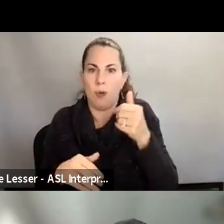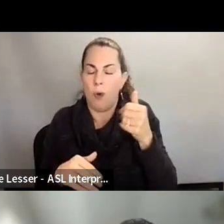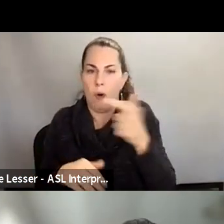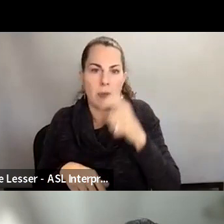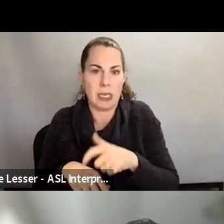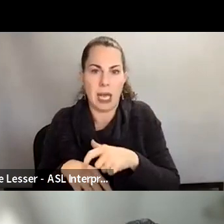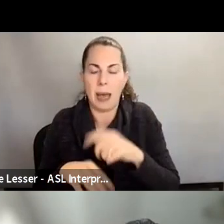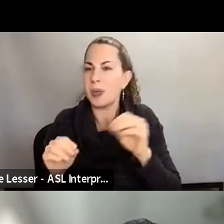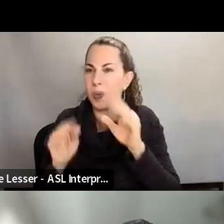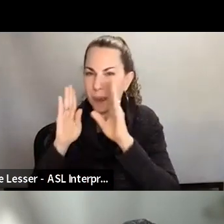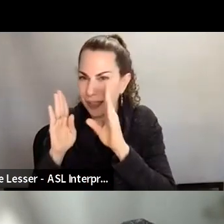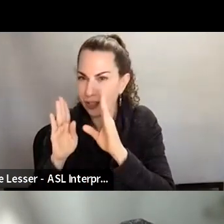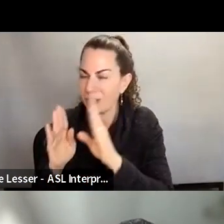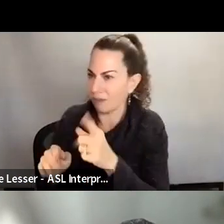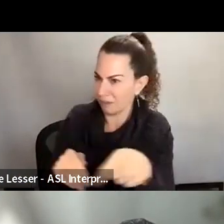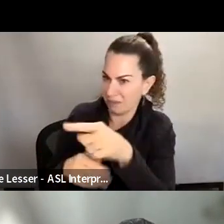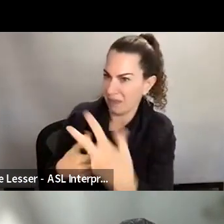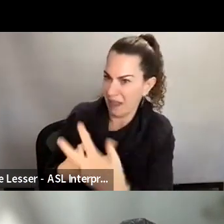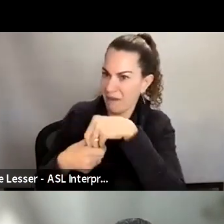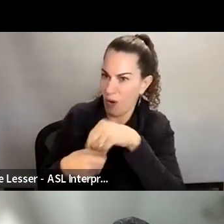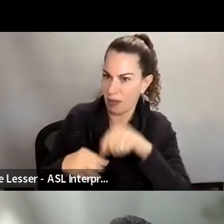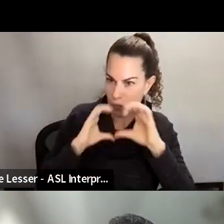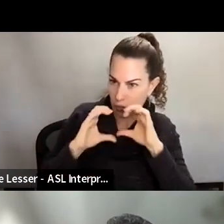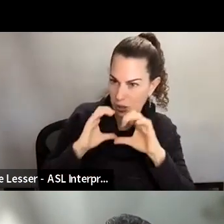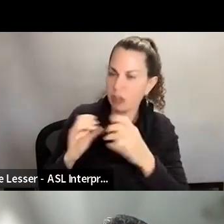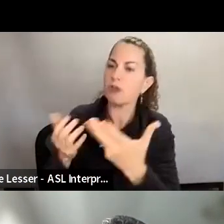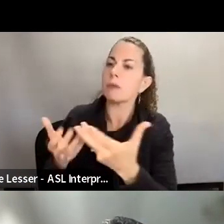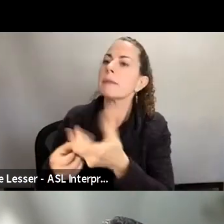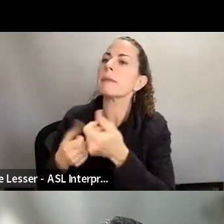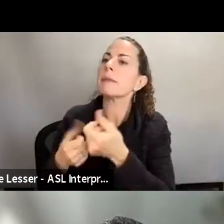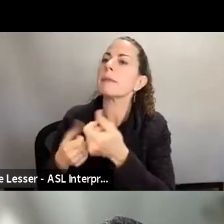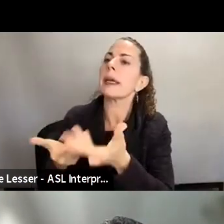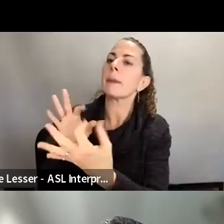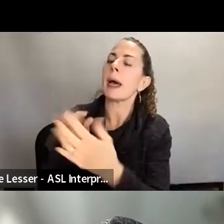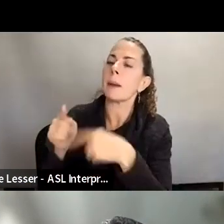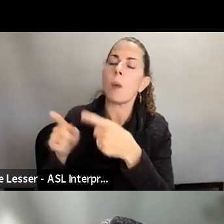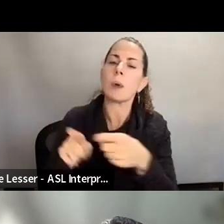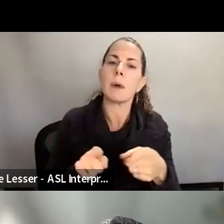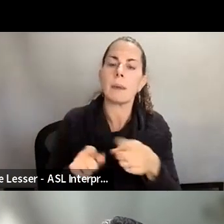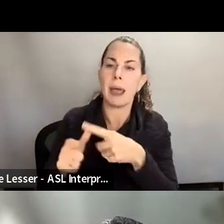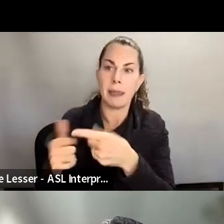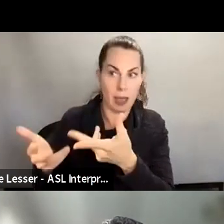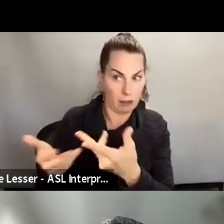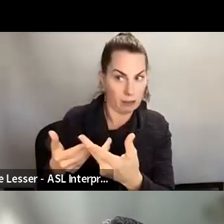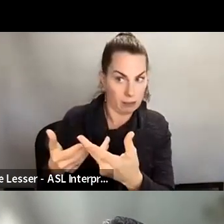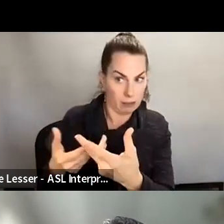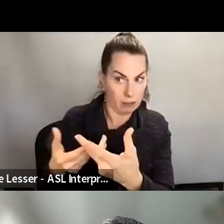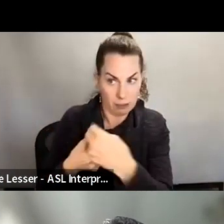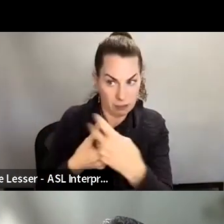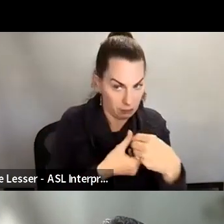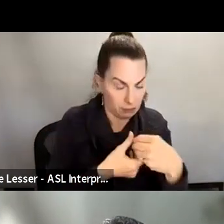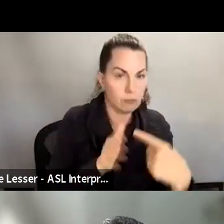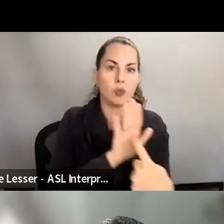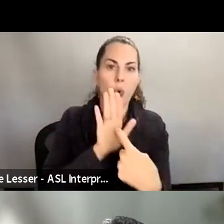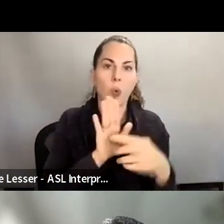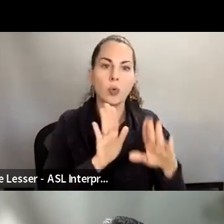attention. Get them involved in the conversation, get their feedback about what's happening, and then take those nuggets and present them